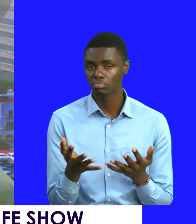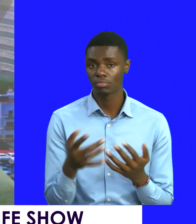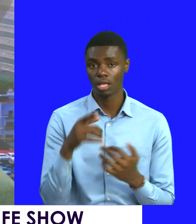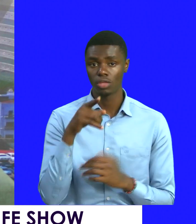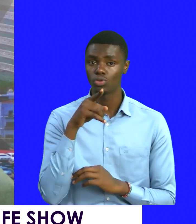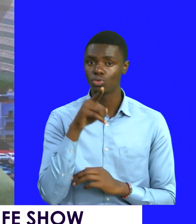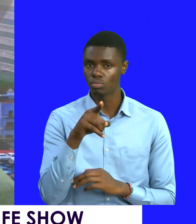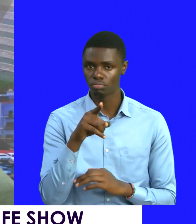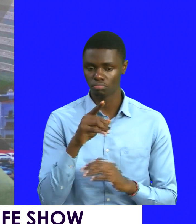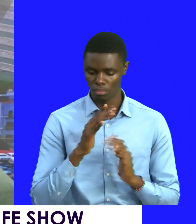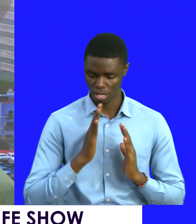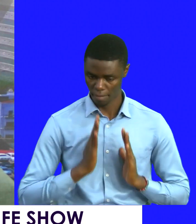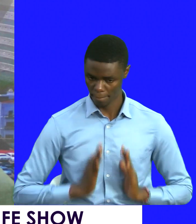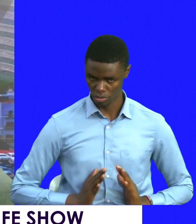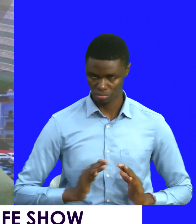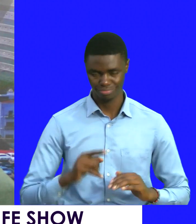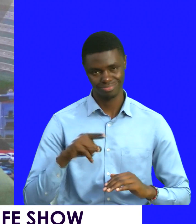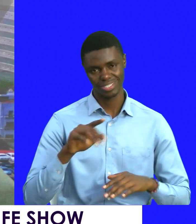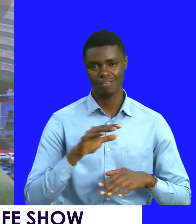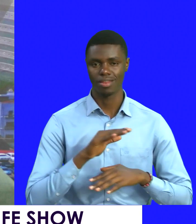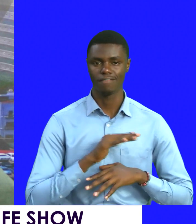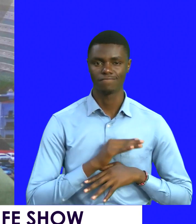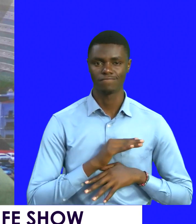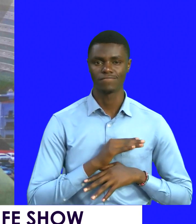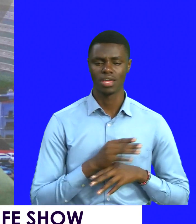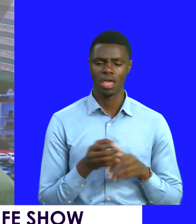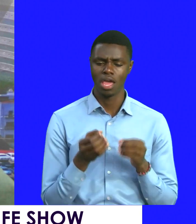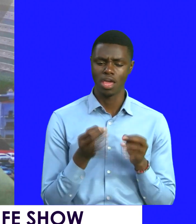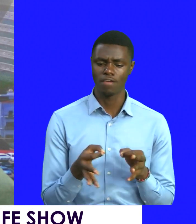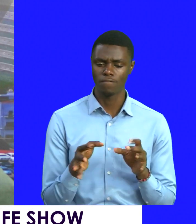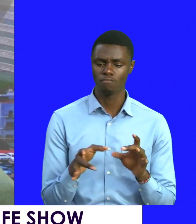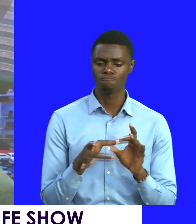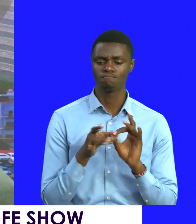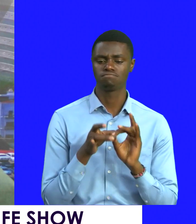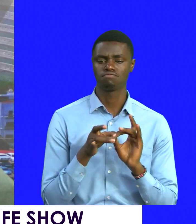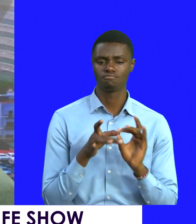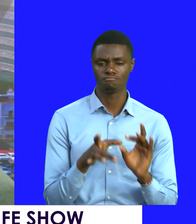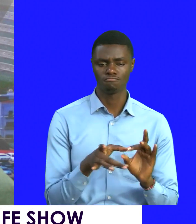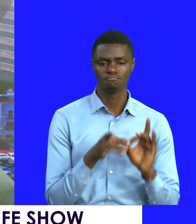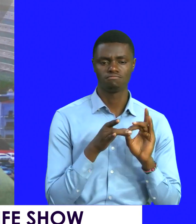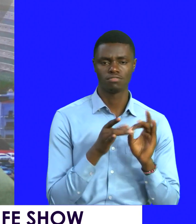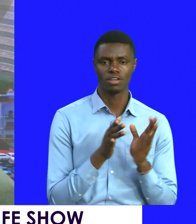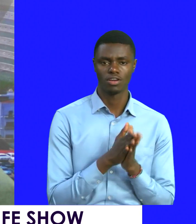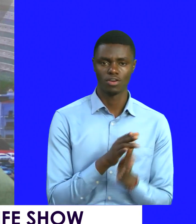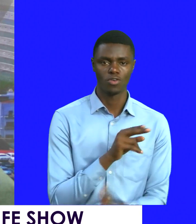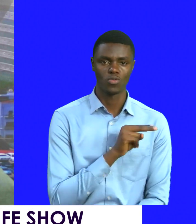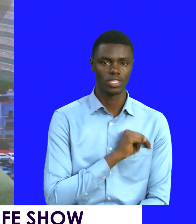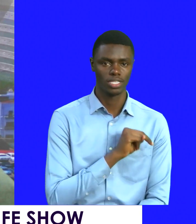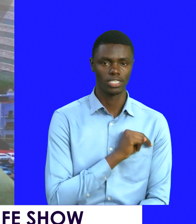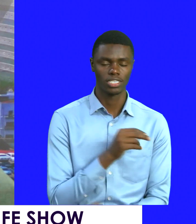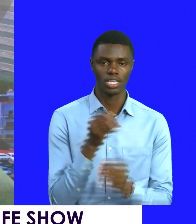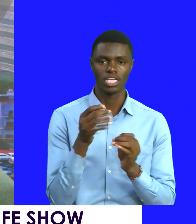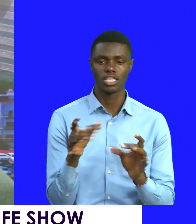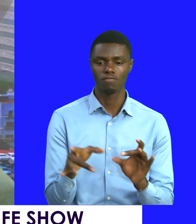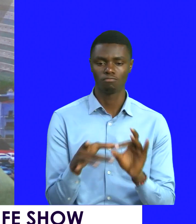You as a human being are enough. If you combine yourself with nature, if you combine